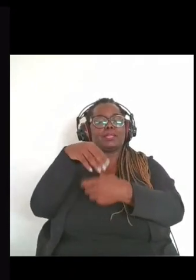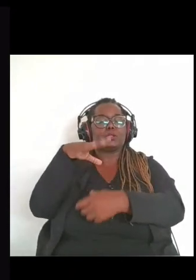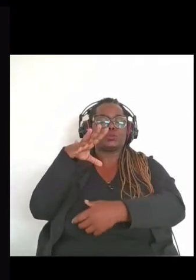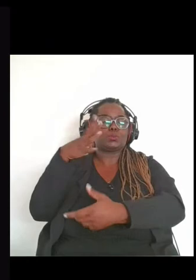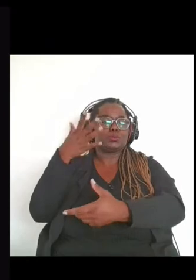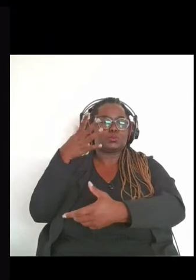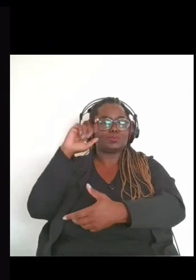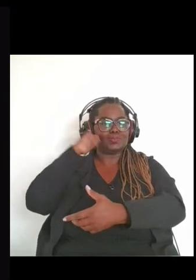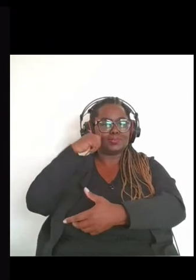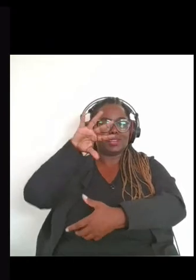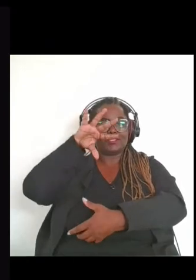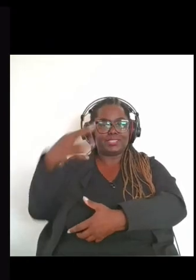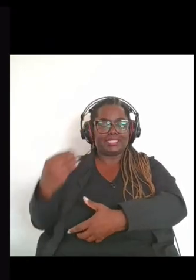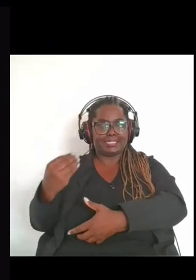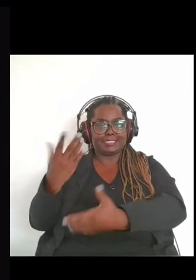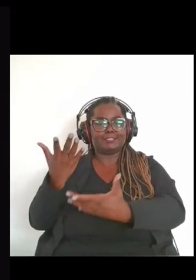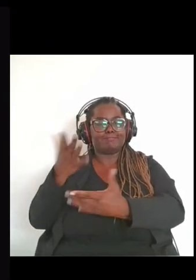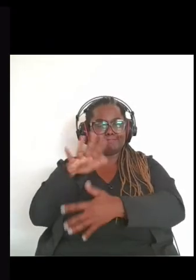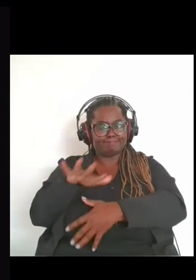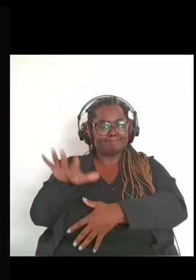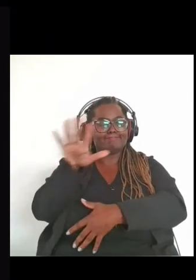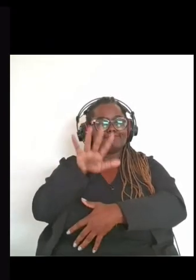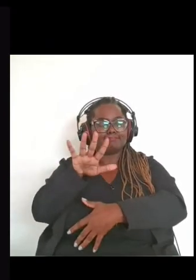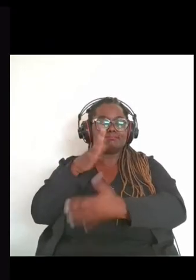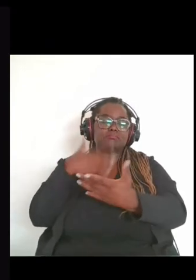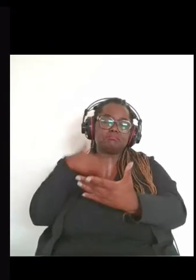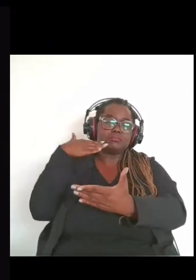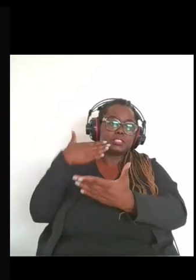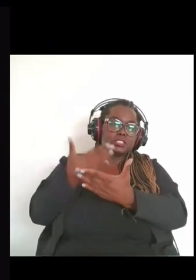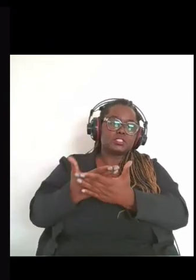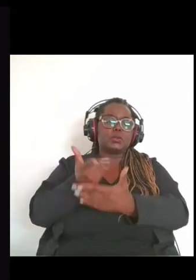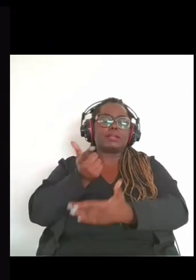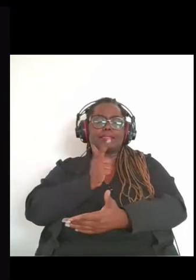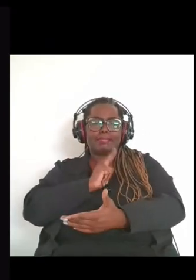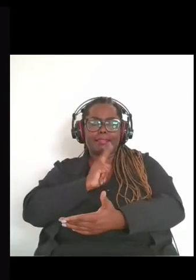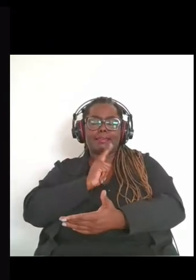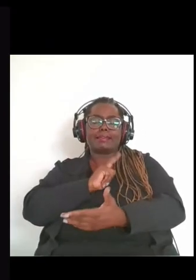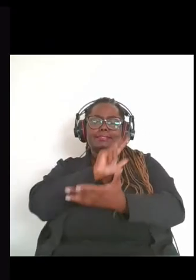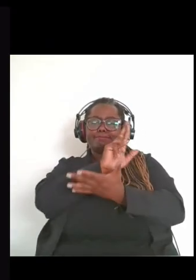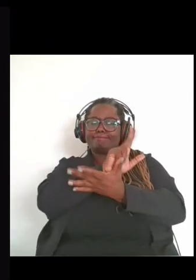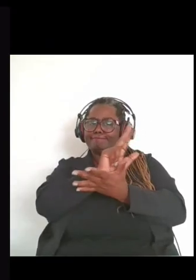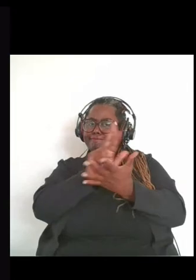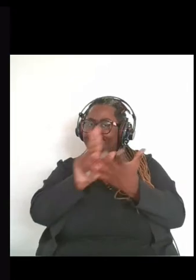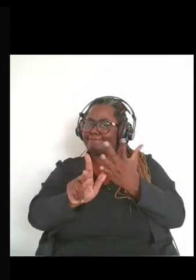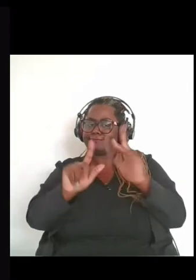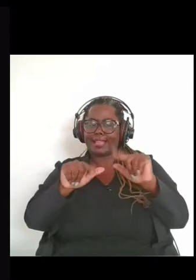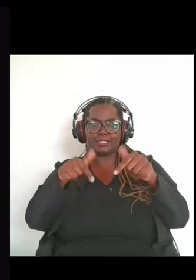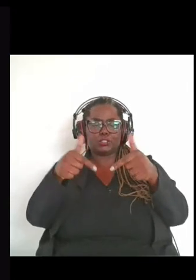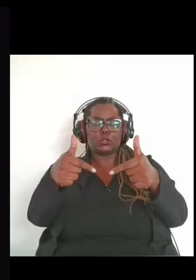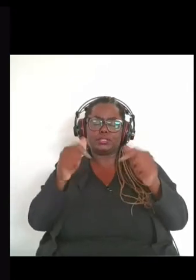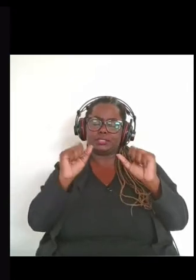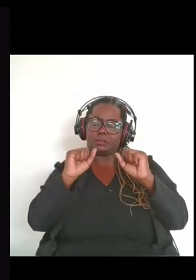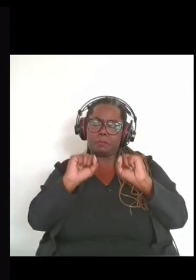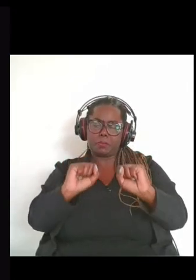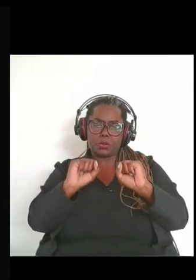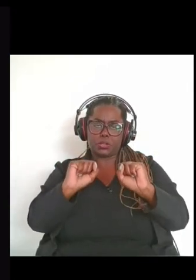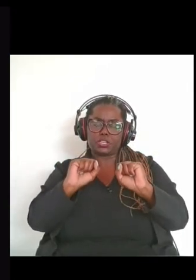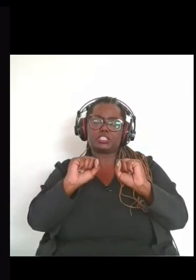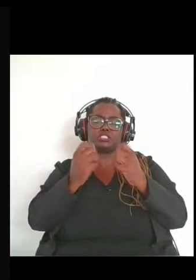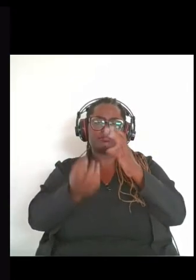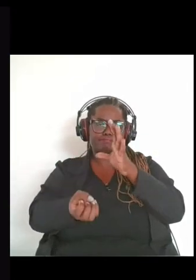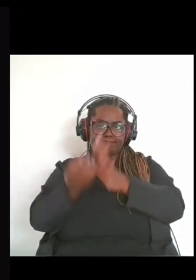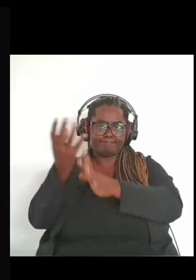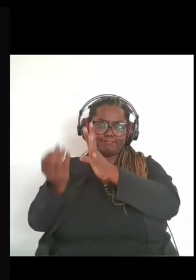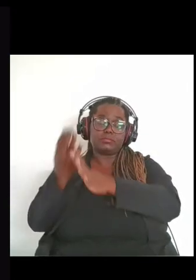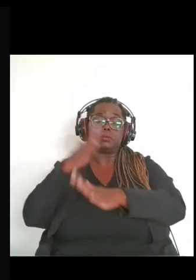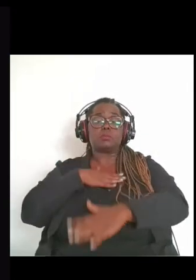or resurfaced so in the first instance my interest is to resurface the term because many people had stopped